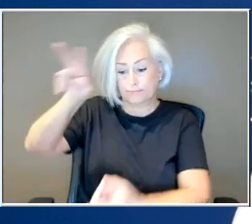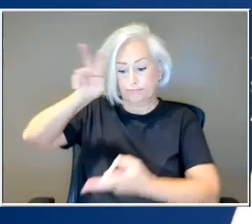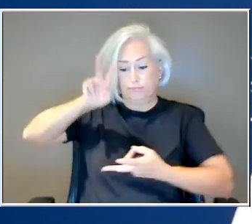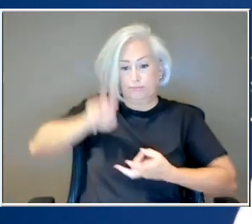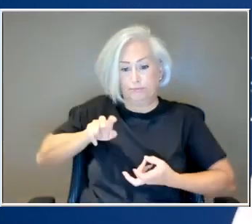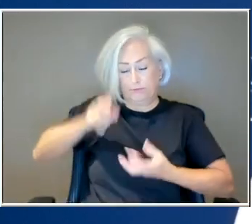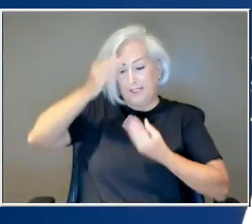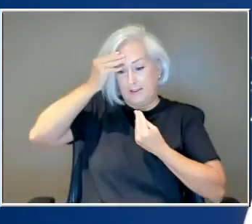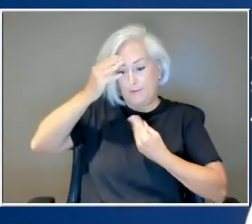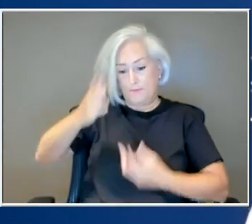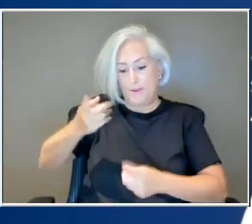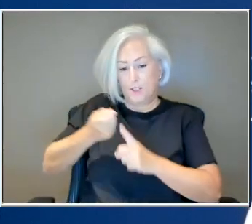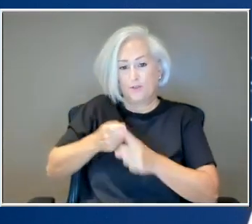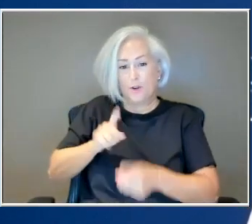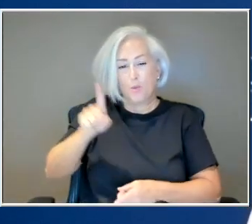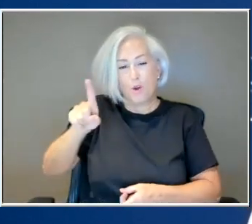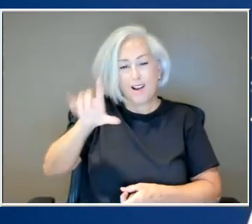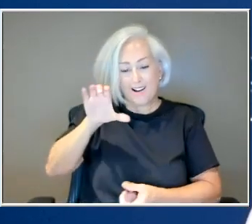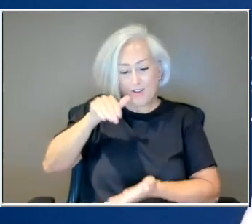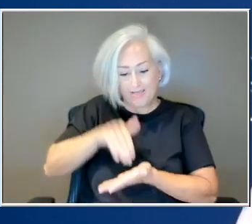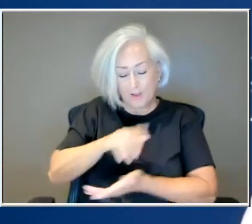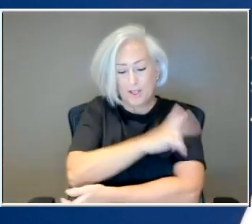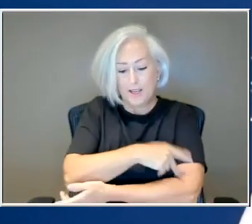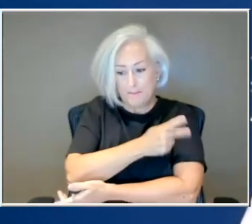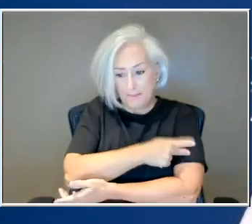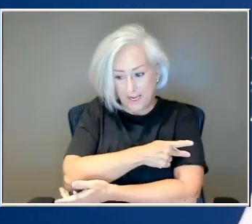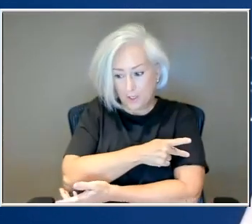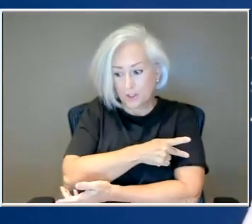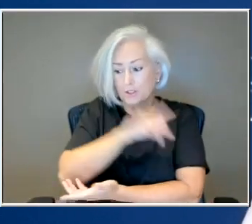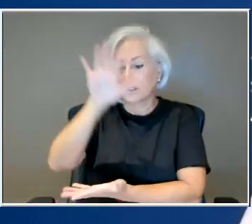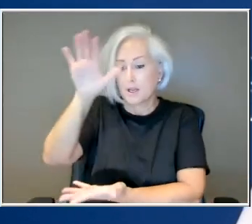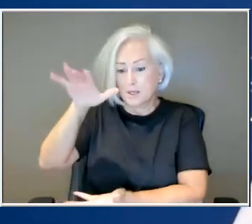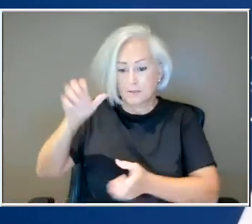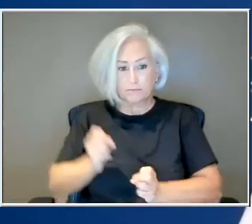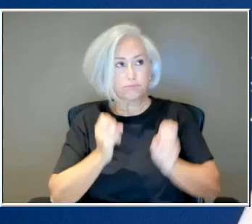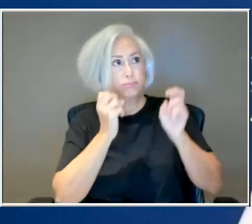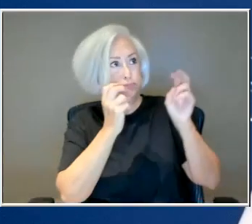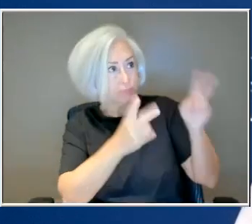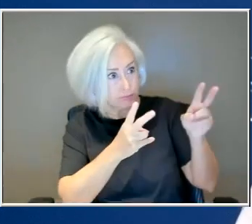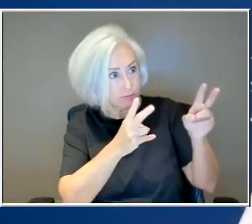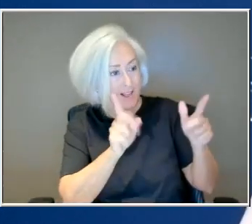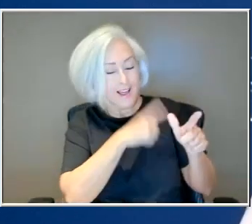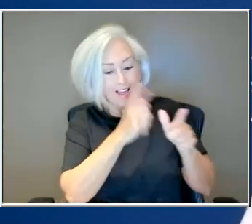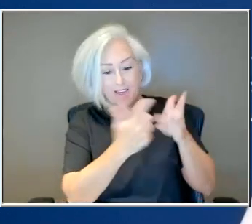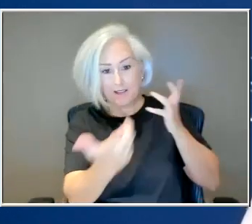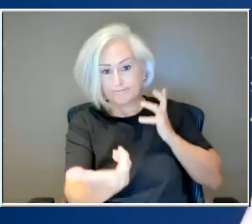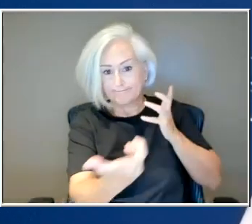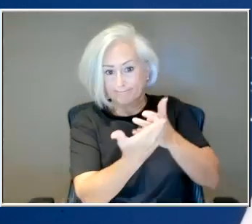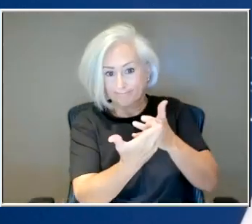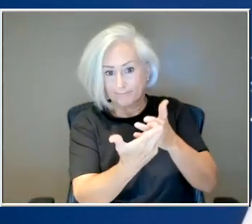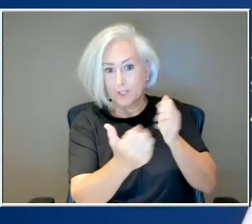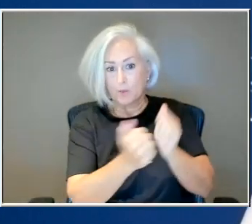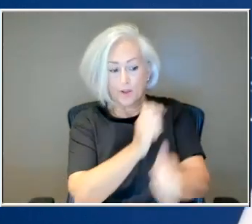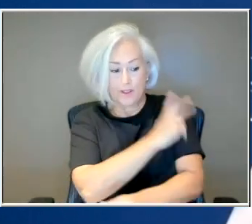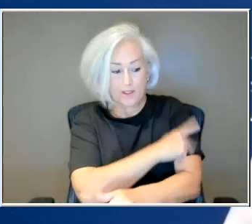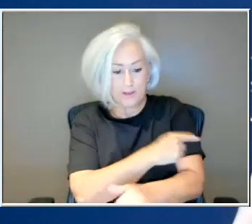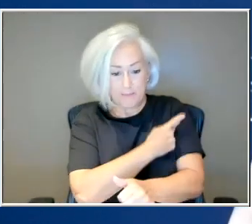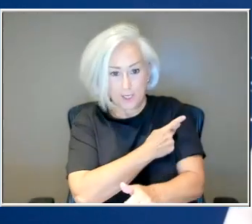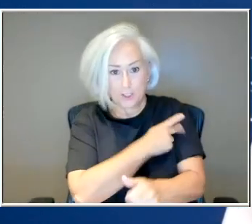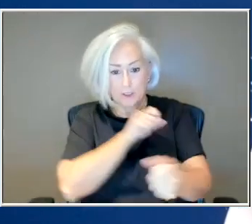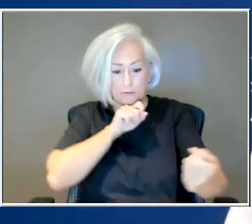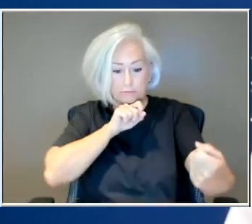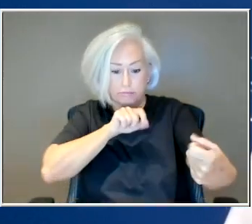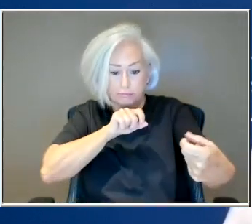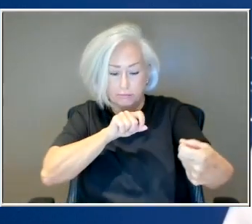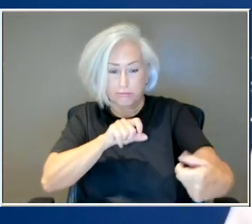that based on what makes you unique as an individual, and then deliver you new programs and optimization from the comfort of your home. About 2 years